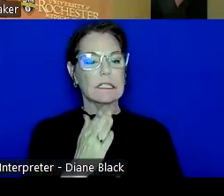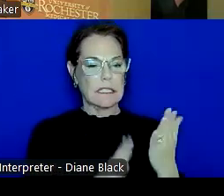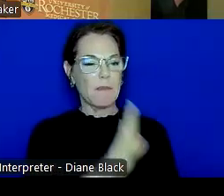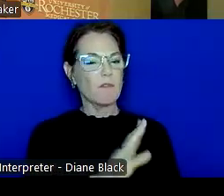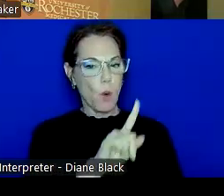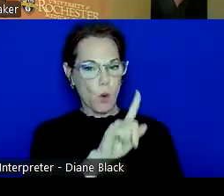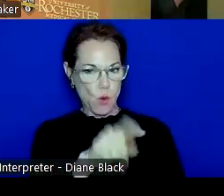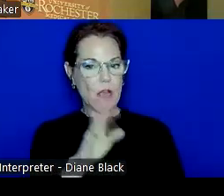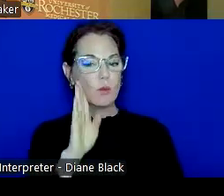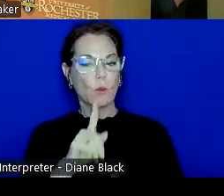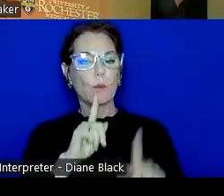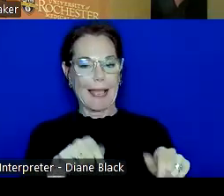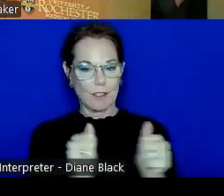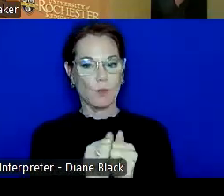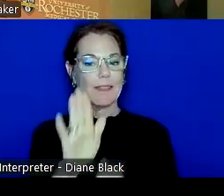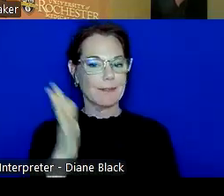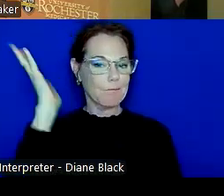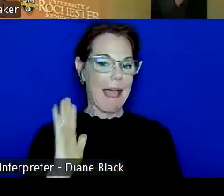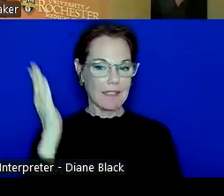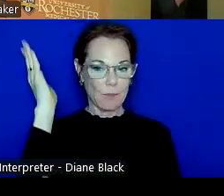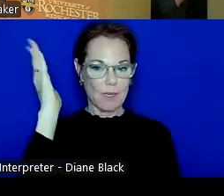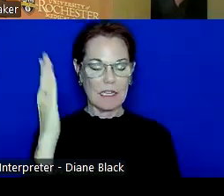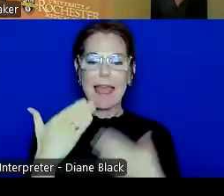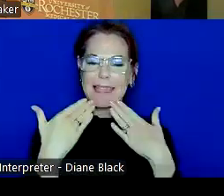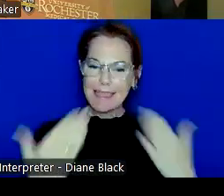other presentations. Perfect. Thank you. Please